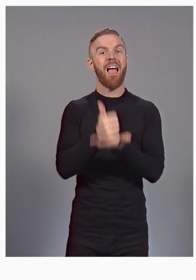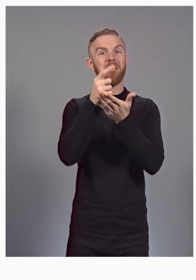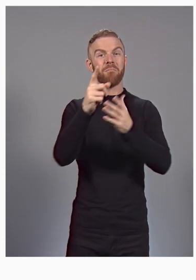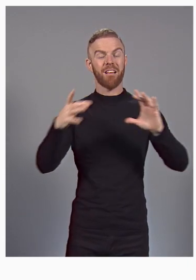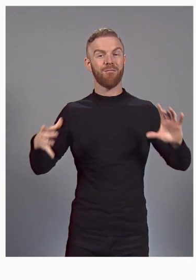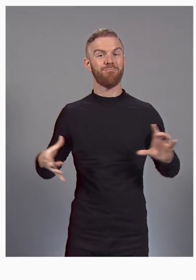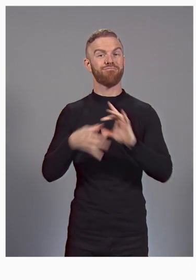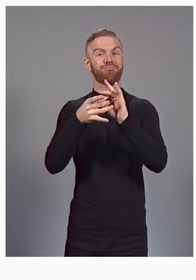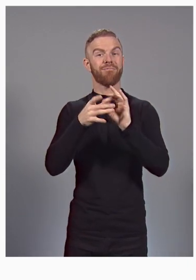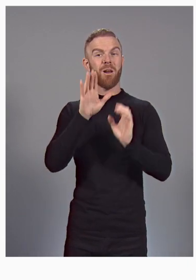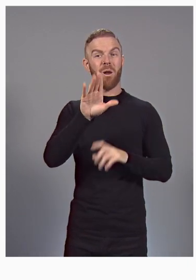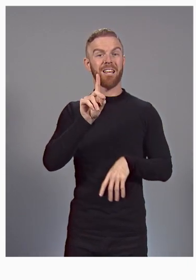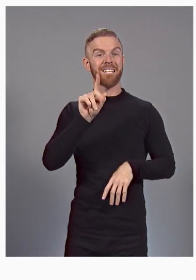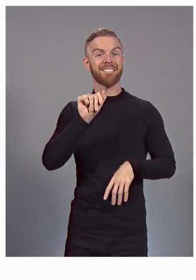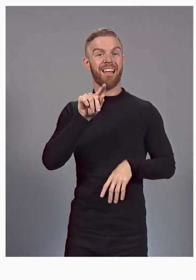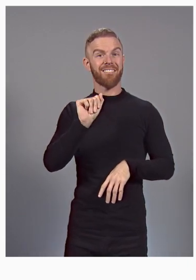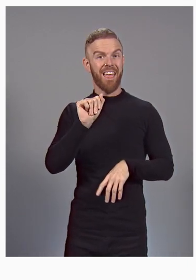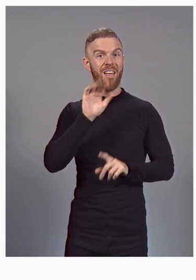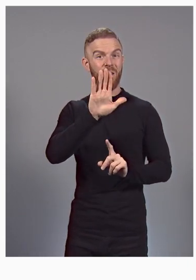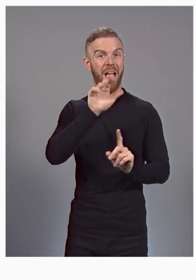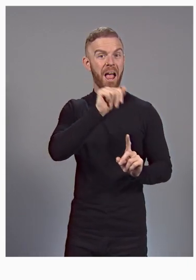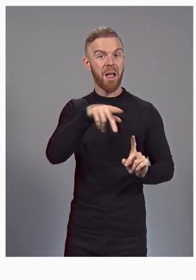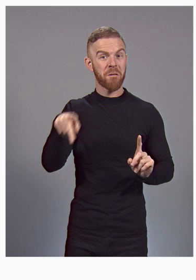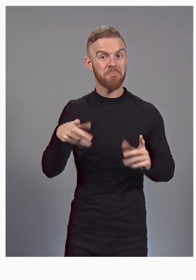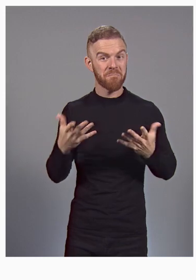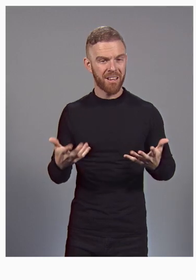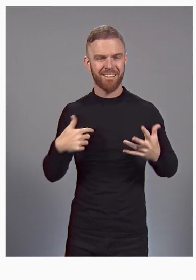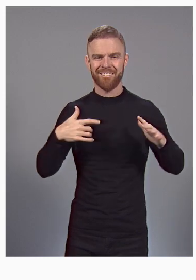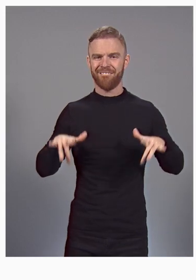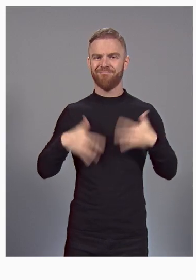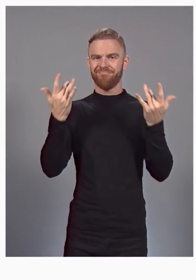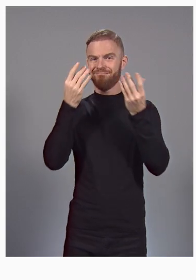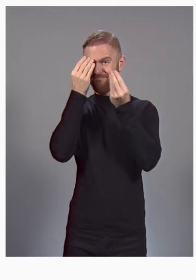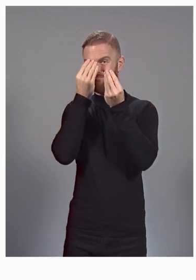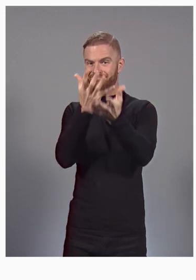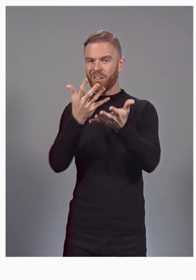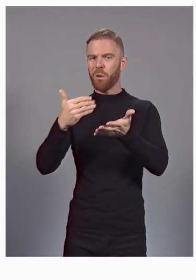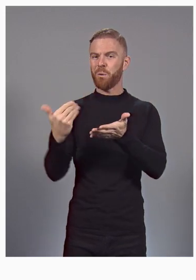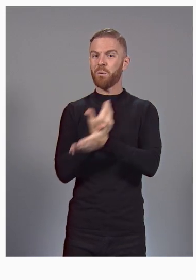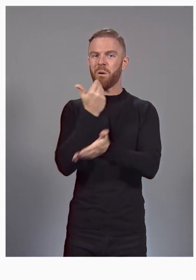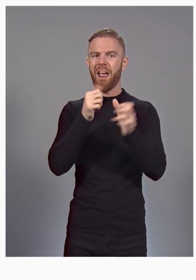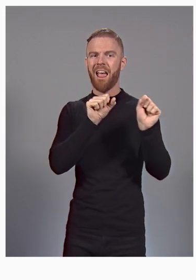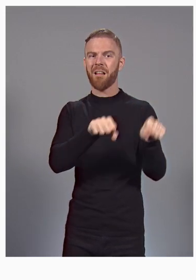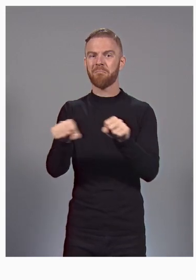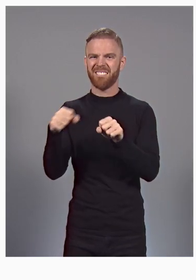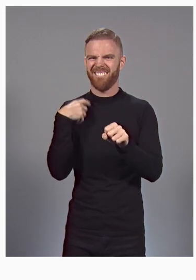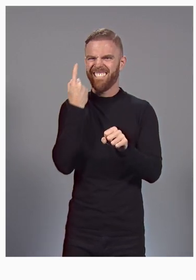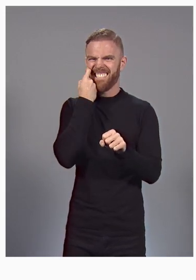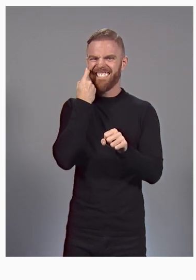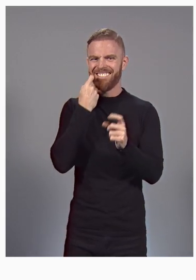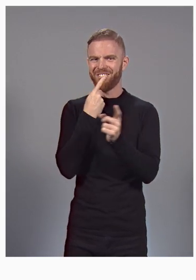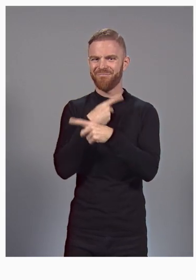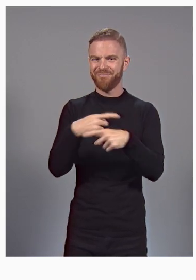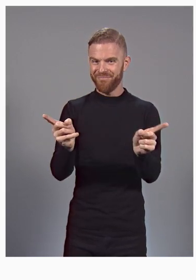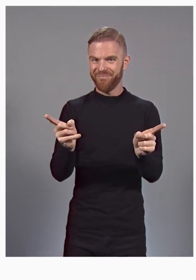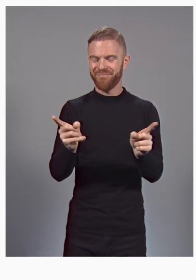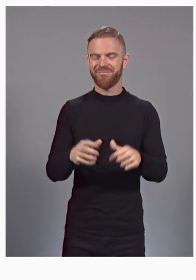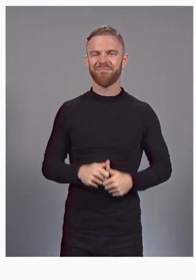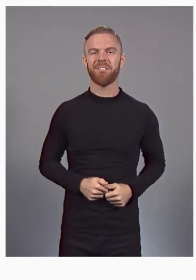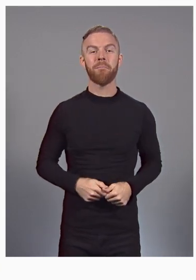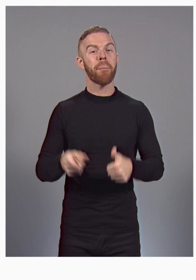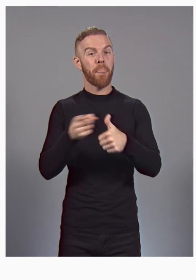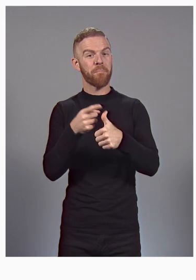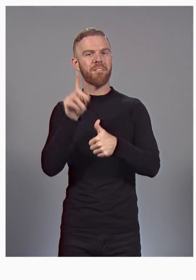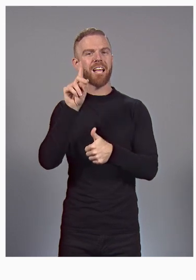your apps, today, I'm excited to tell you more about new capabilities we recently announced. First, Data Stream for